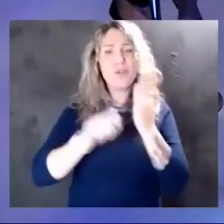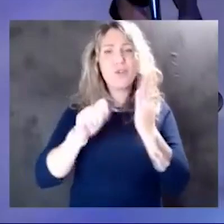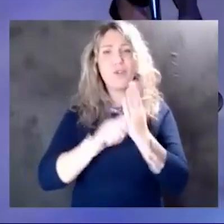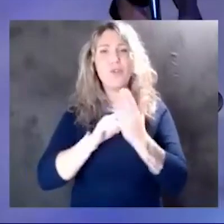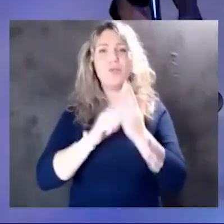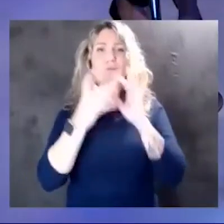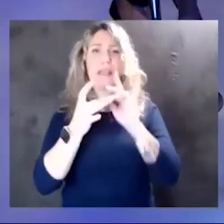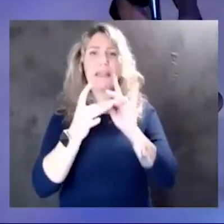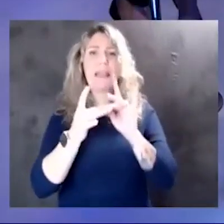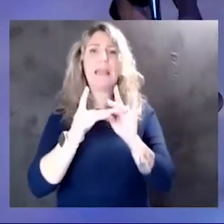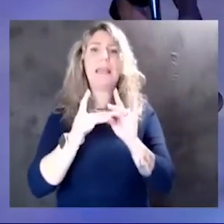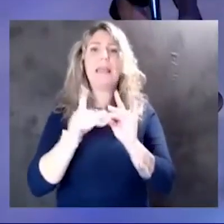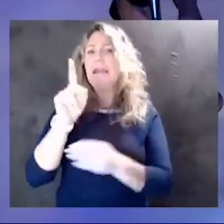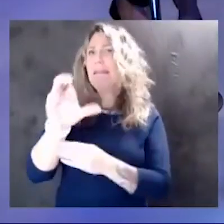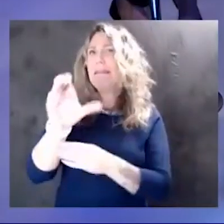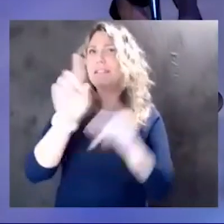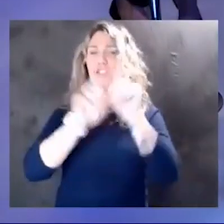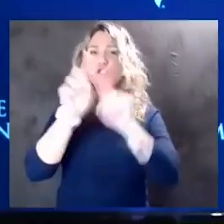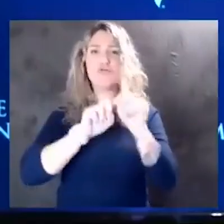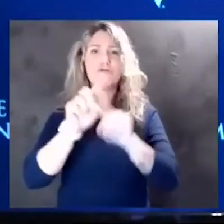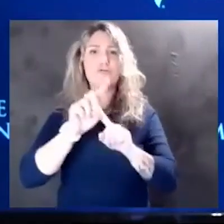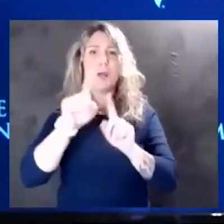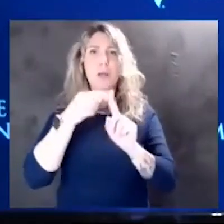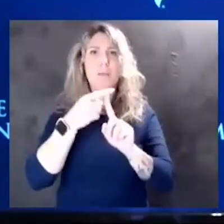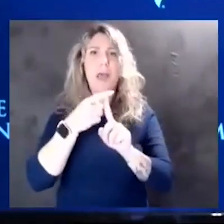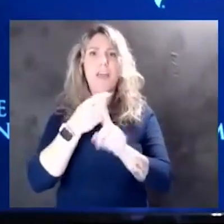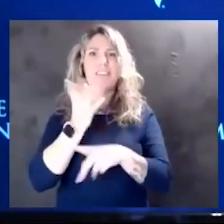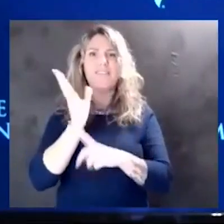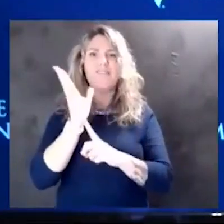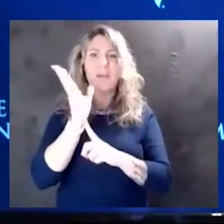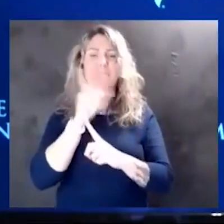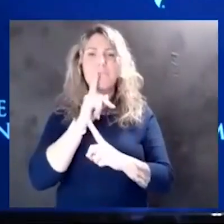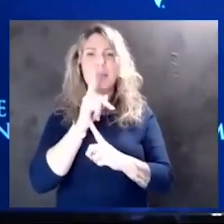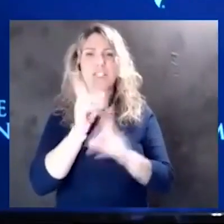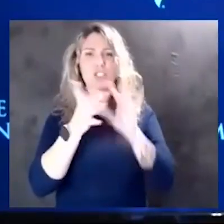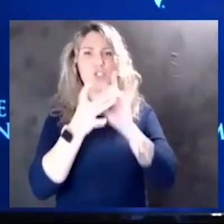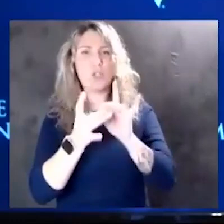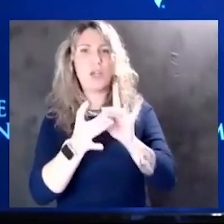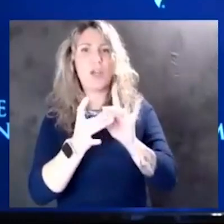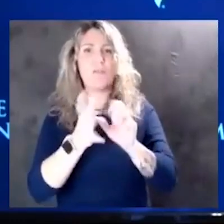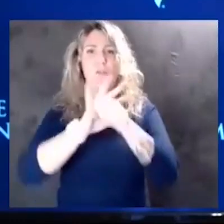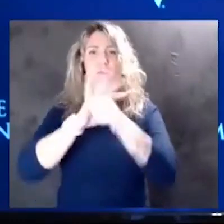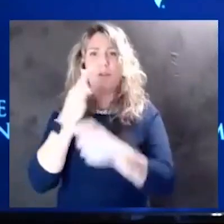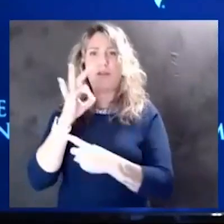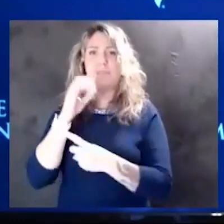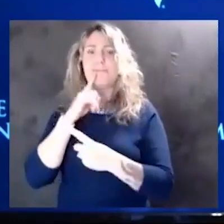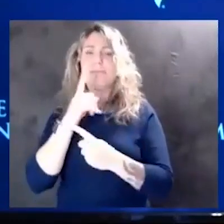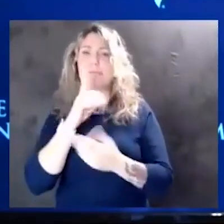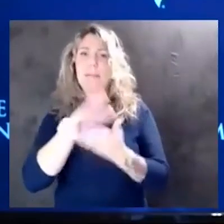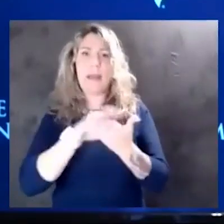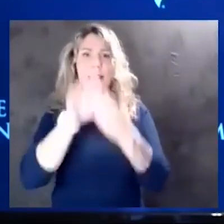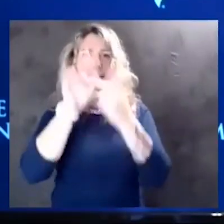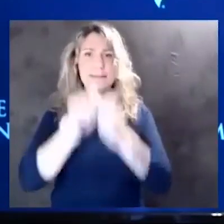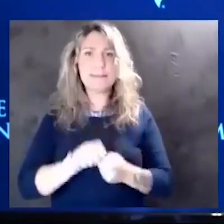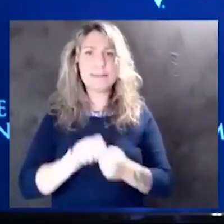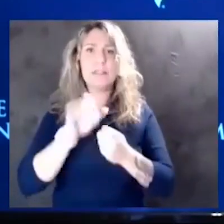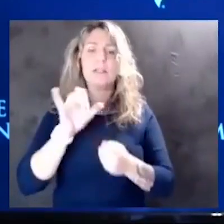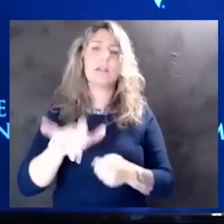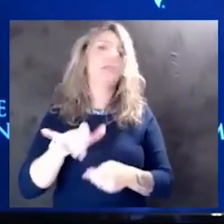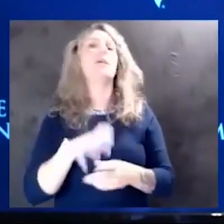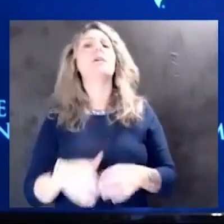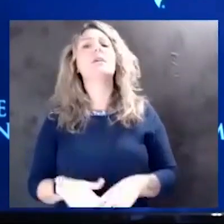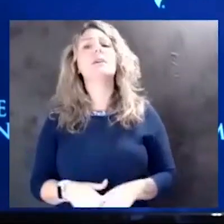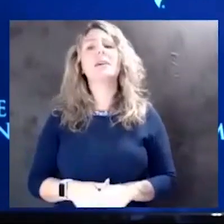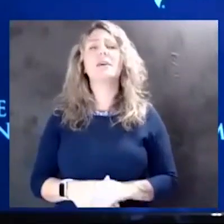it came out yesterday about the 5 myths around COVID-19, and they did a nice job of detailing of that information. It hit infertility and